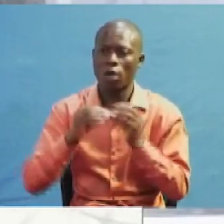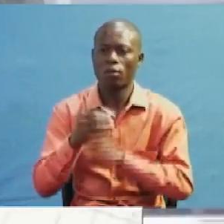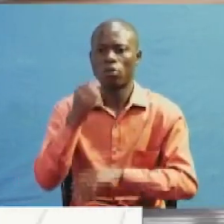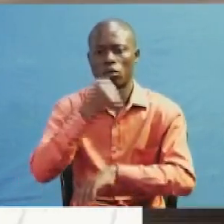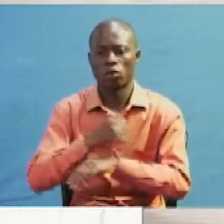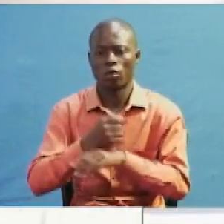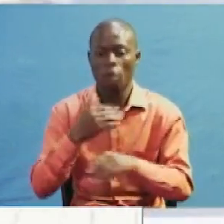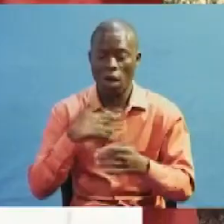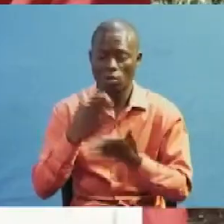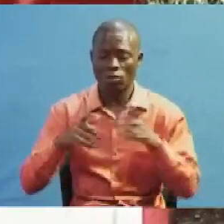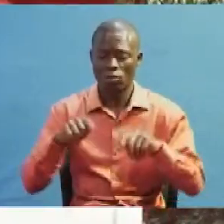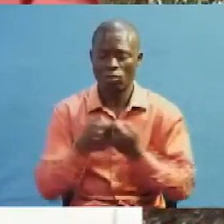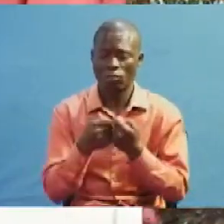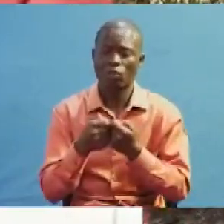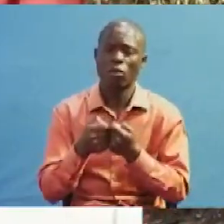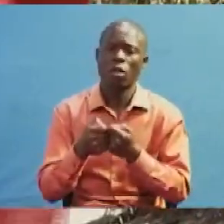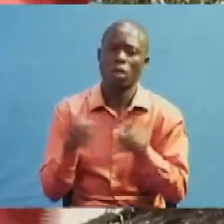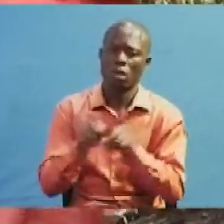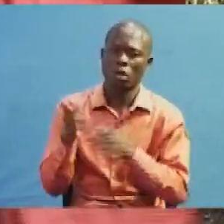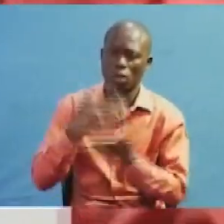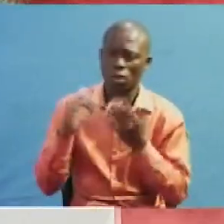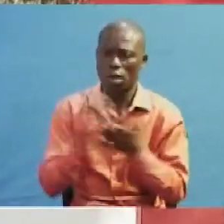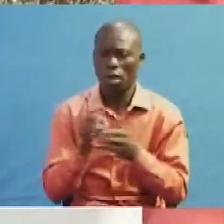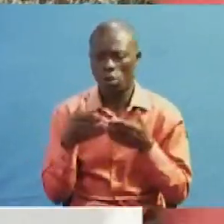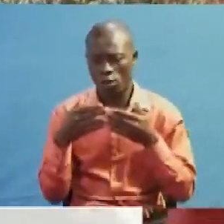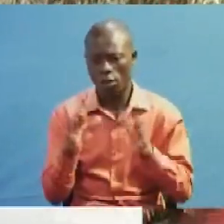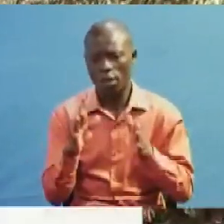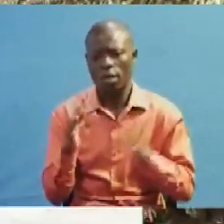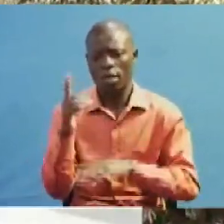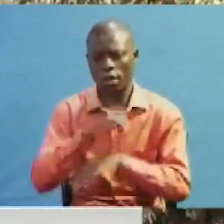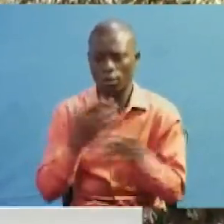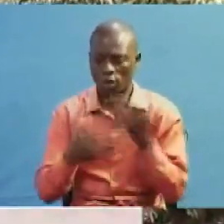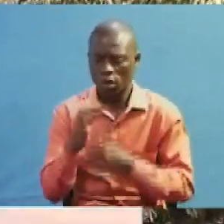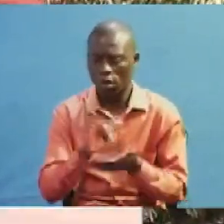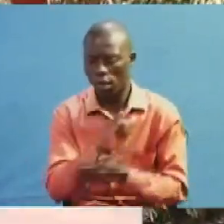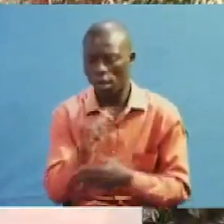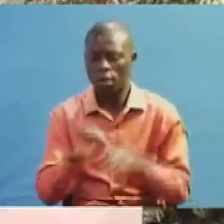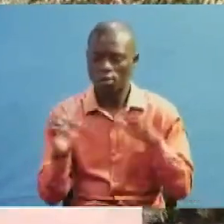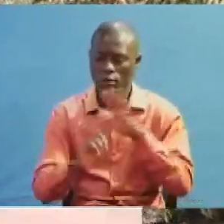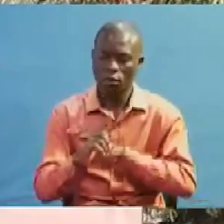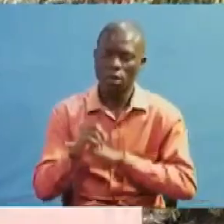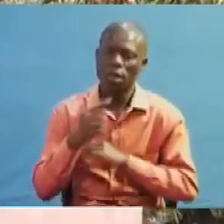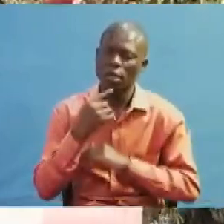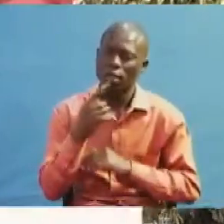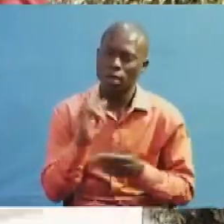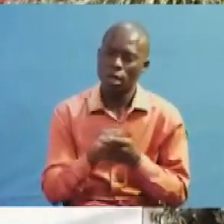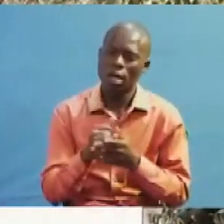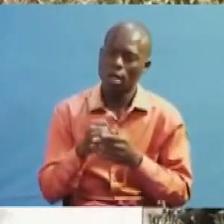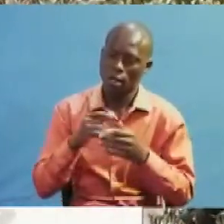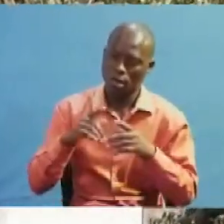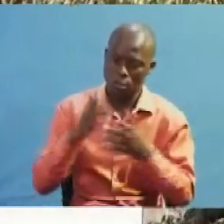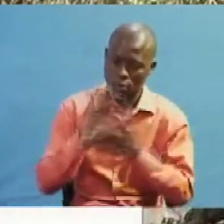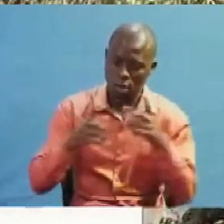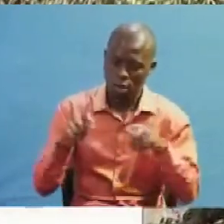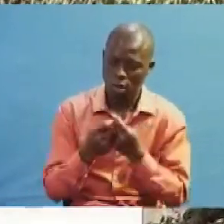midterm break. Following the disruption of school opening dates caused by floods in the country, the ministry revised the term dates, moving the midterm break